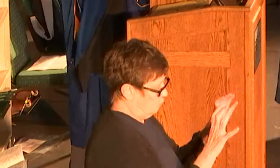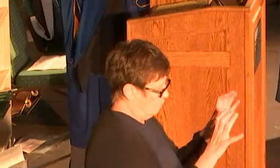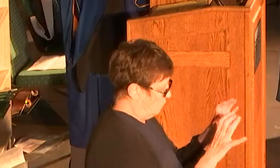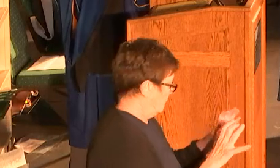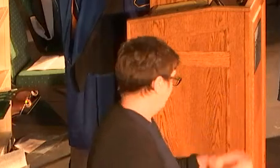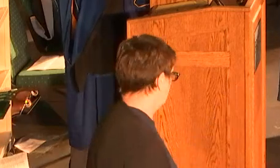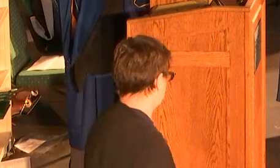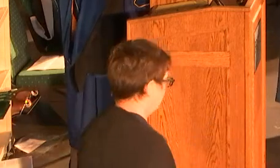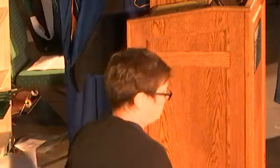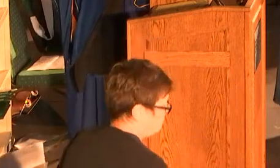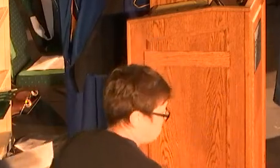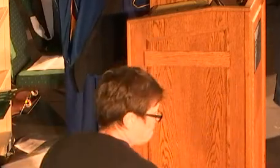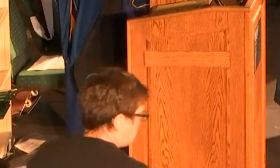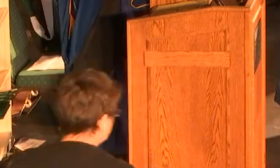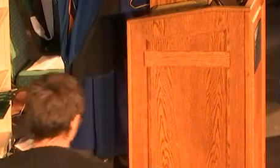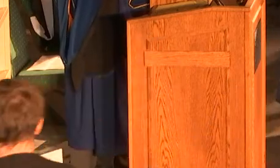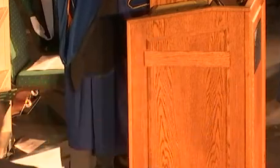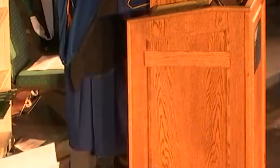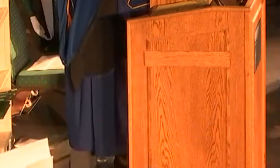Jared McDonald.